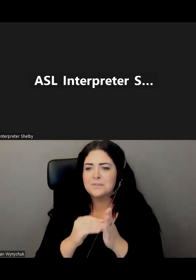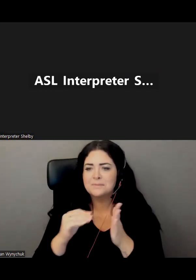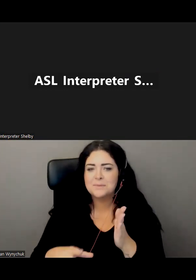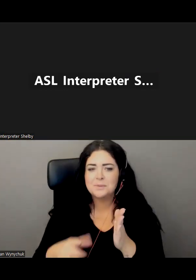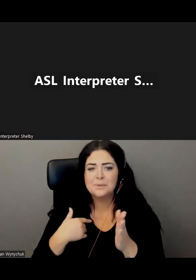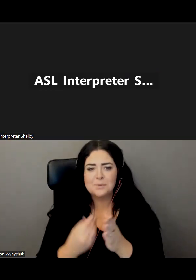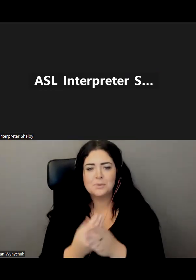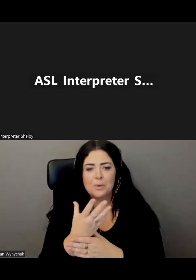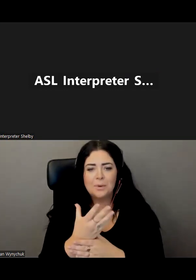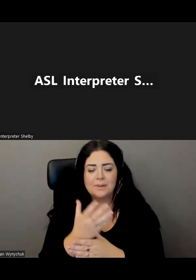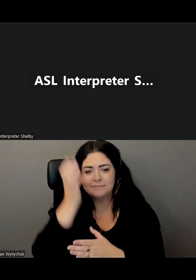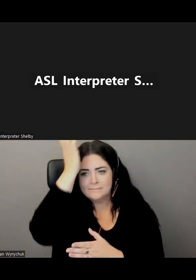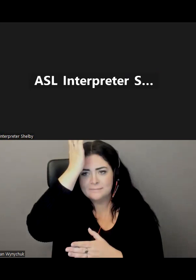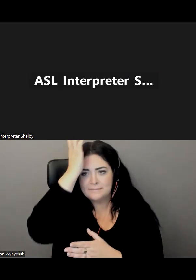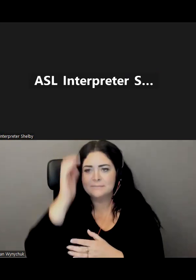growing lettuces.